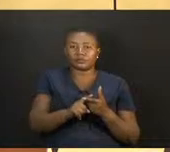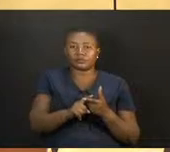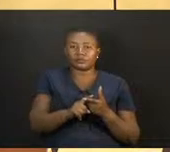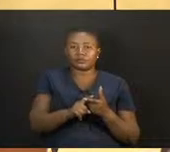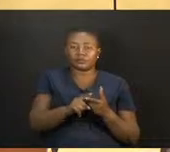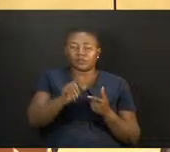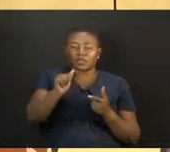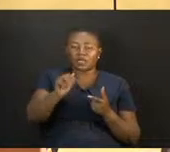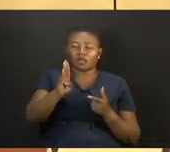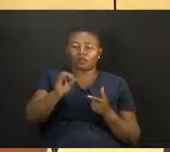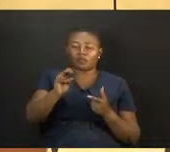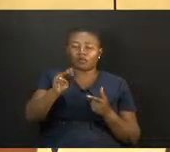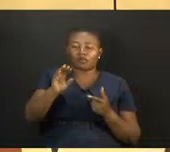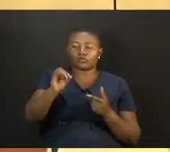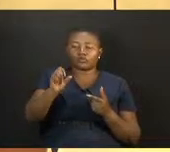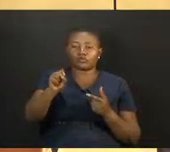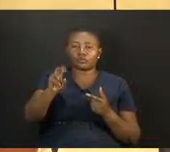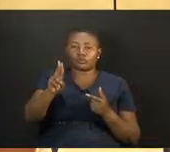Abomosu,